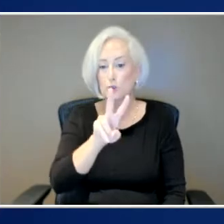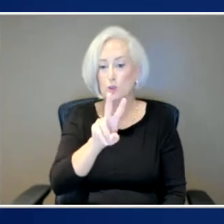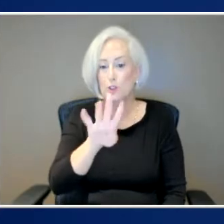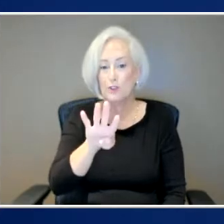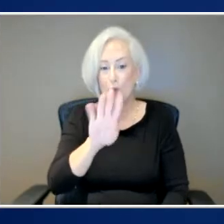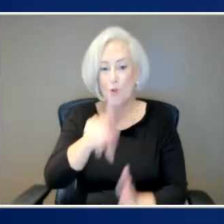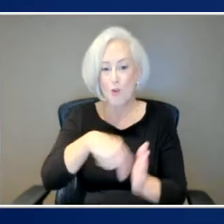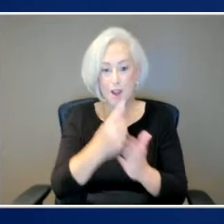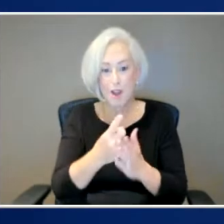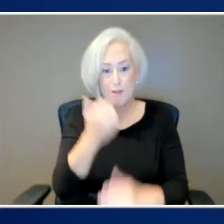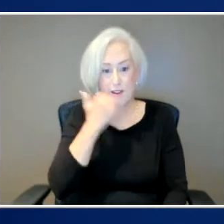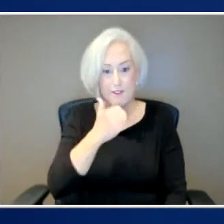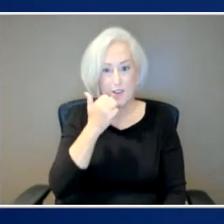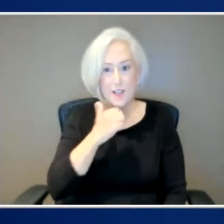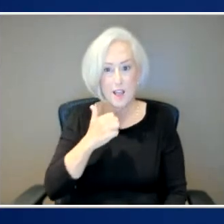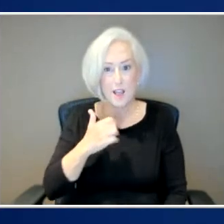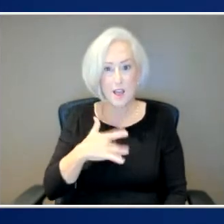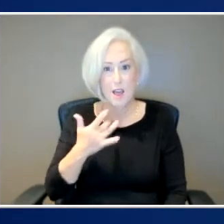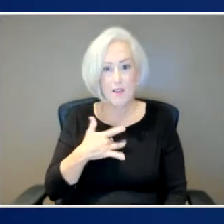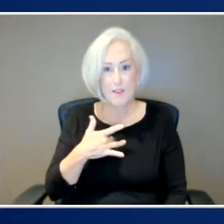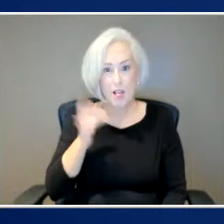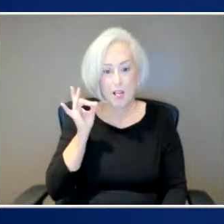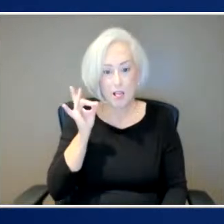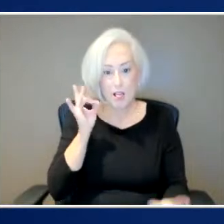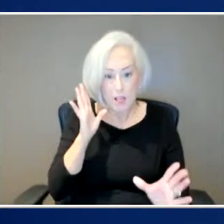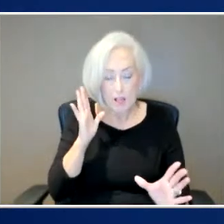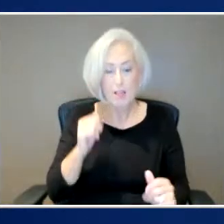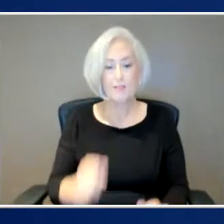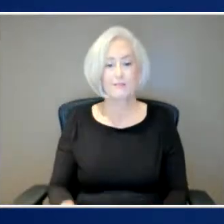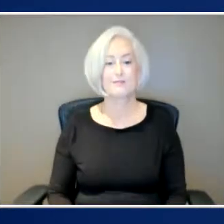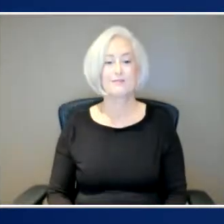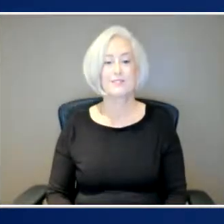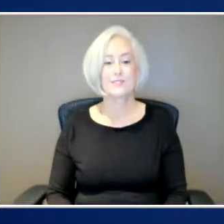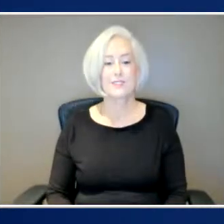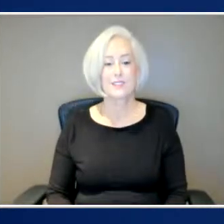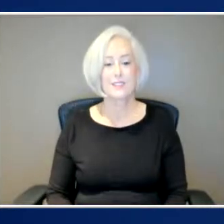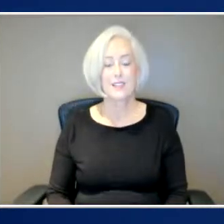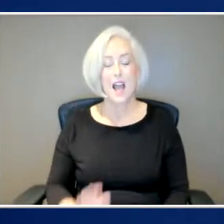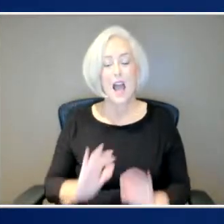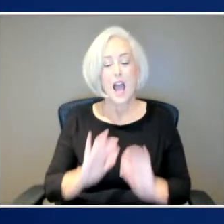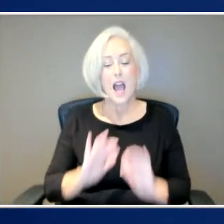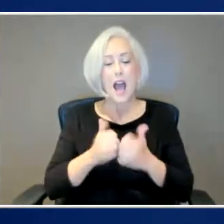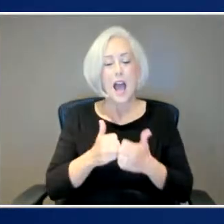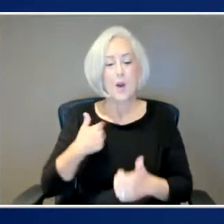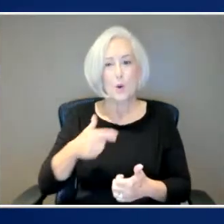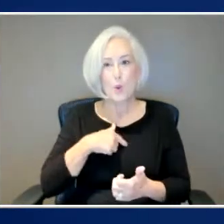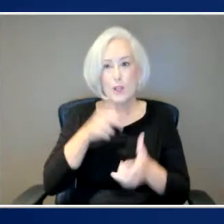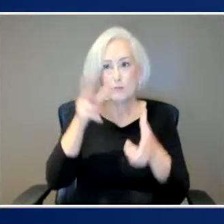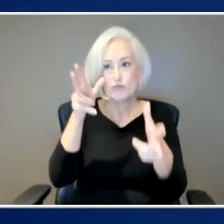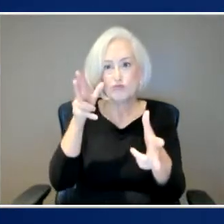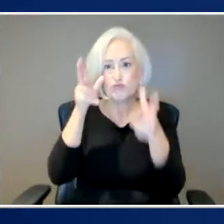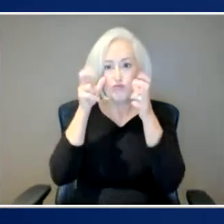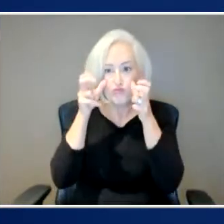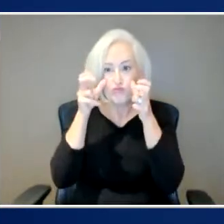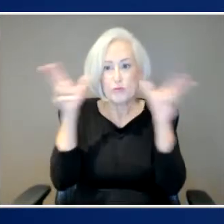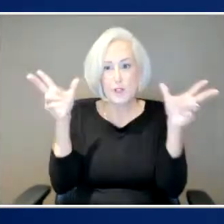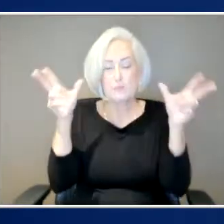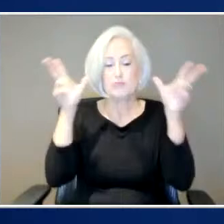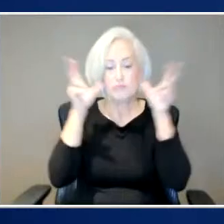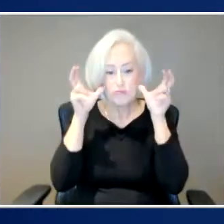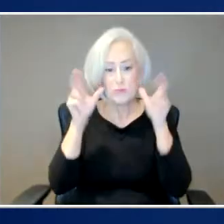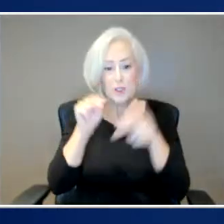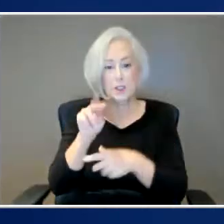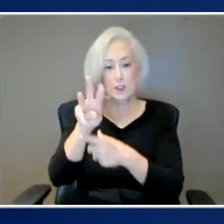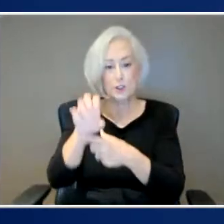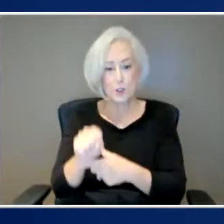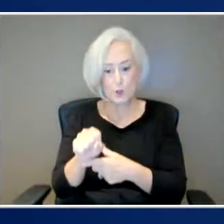we've had a major transition in how we consume and digest information. And it used to be, you could avoid this stuff pretty